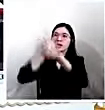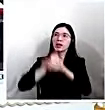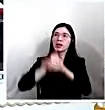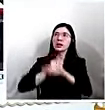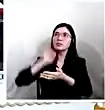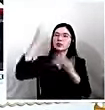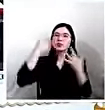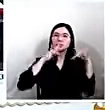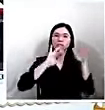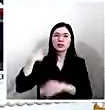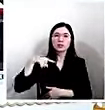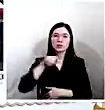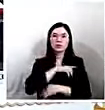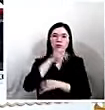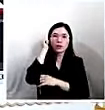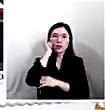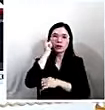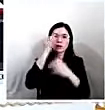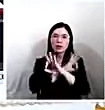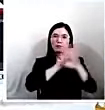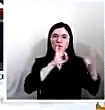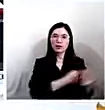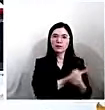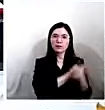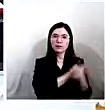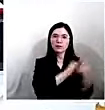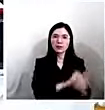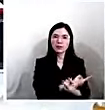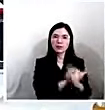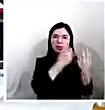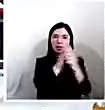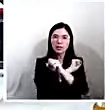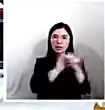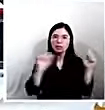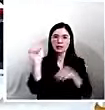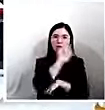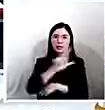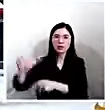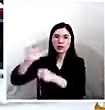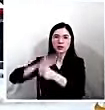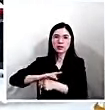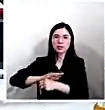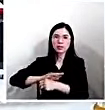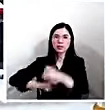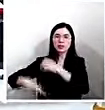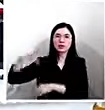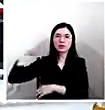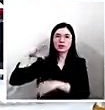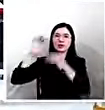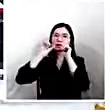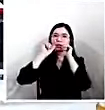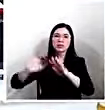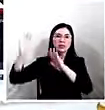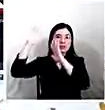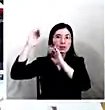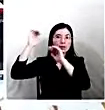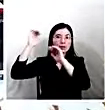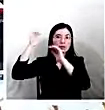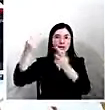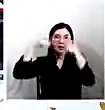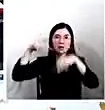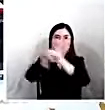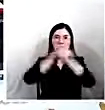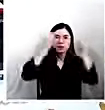may be always free from sin and safe from all distress, as we await the blessed hope and the coming of